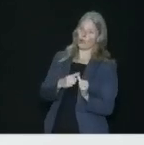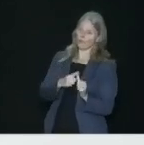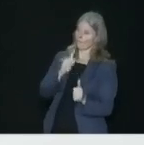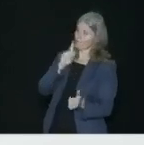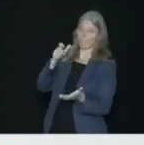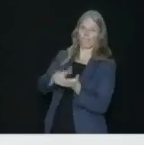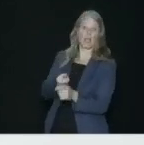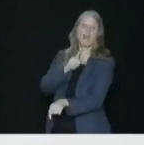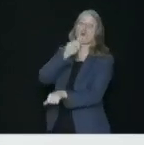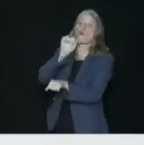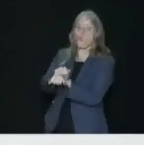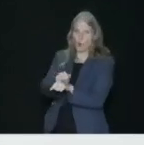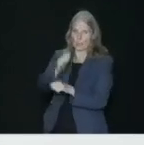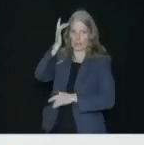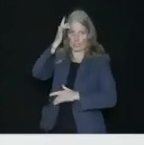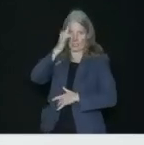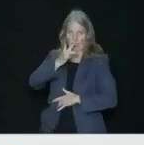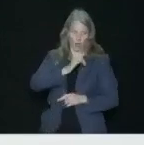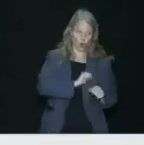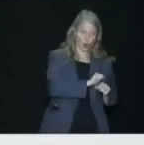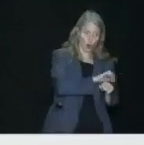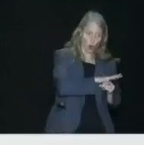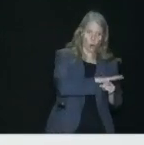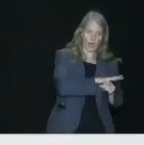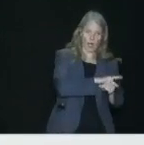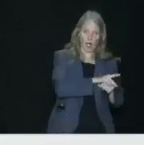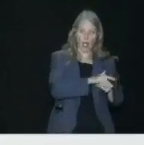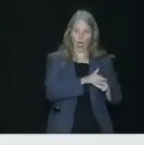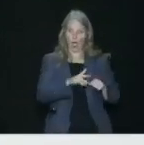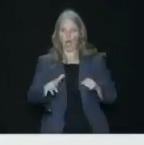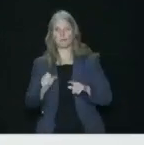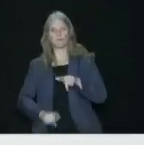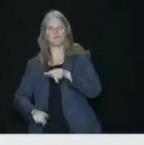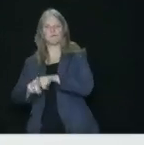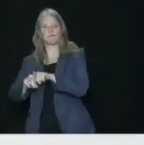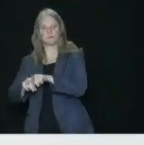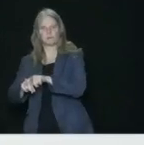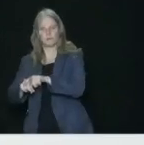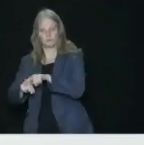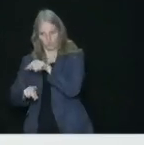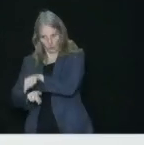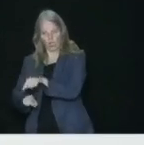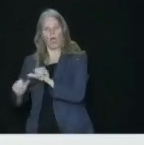that COVID-19 manifests itself as an acute, but also as a chronic illness.